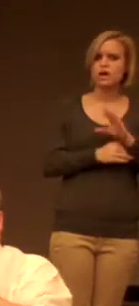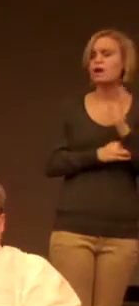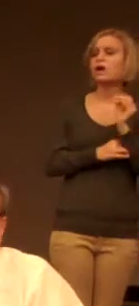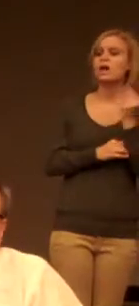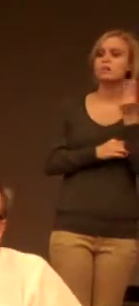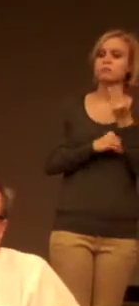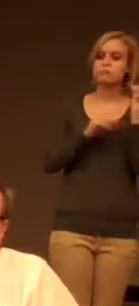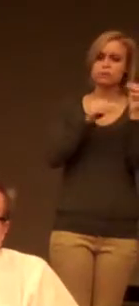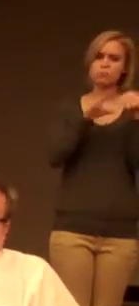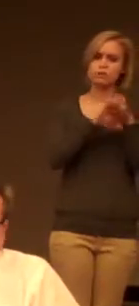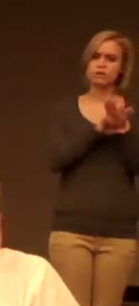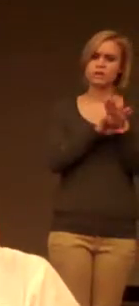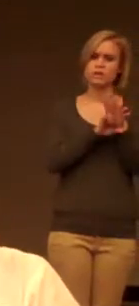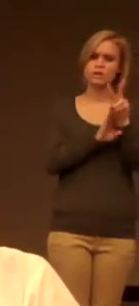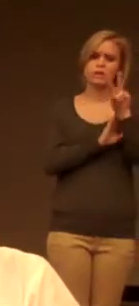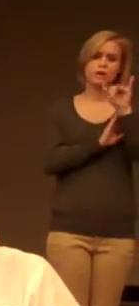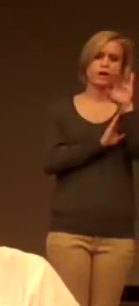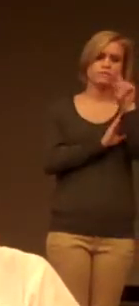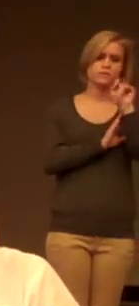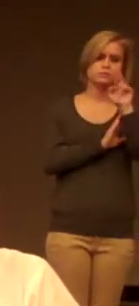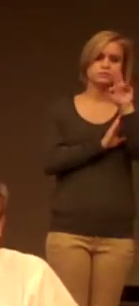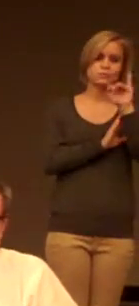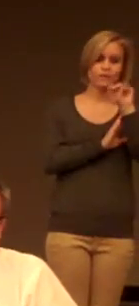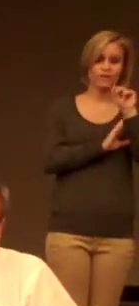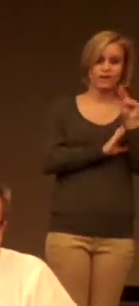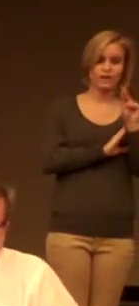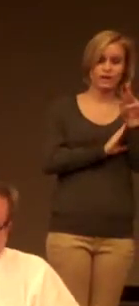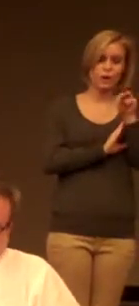And we were going to put in a Victorian mall.